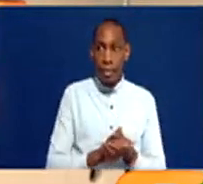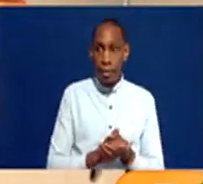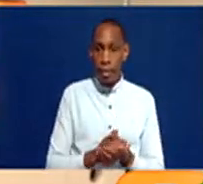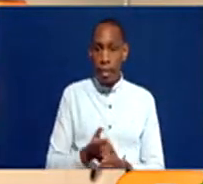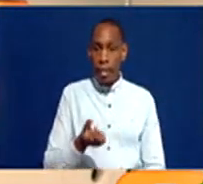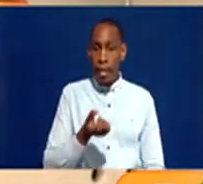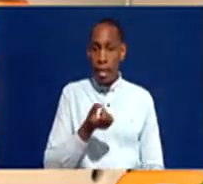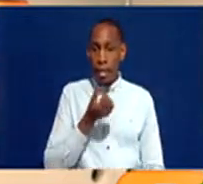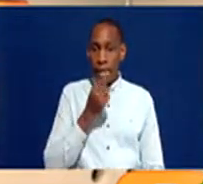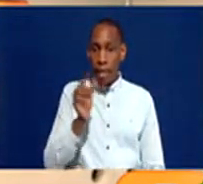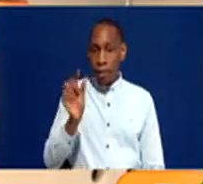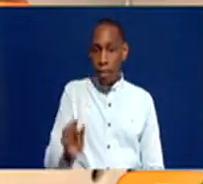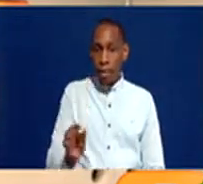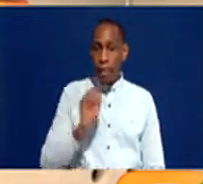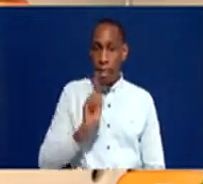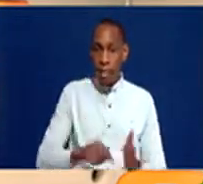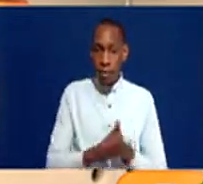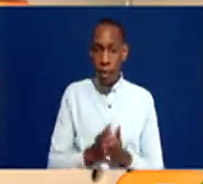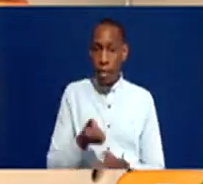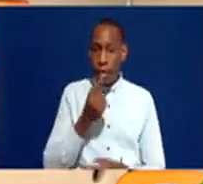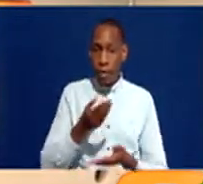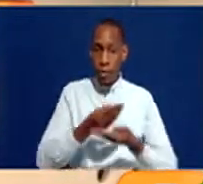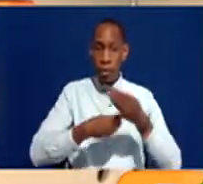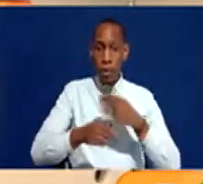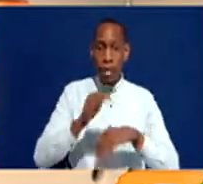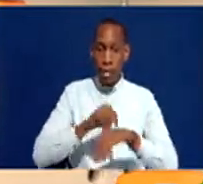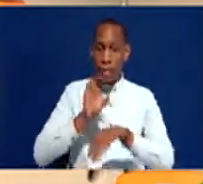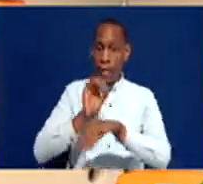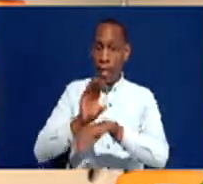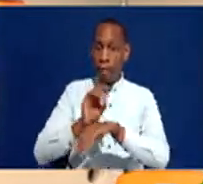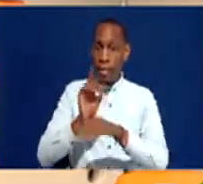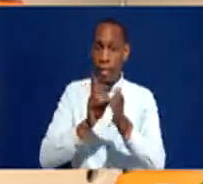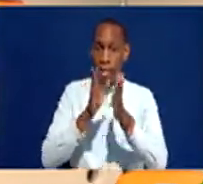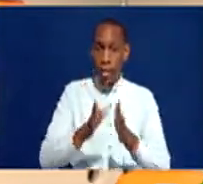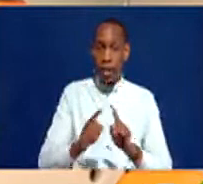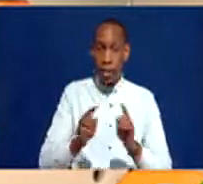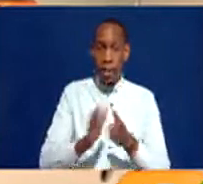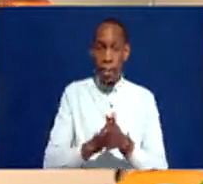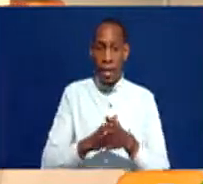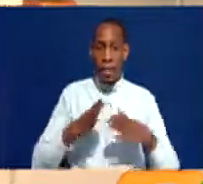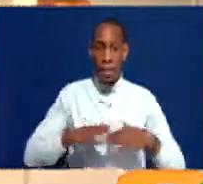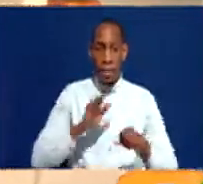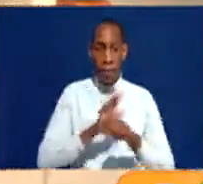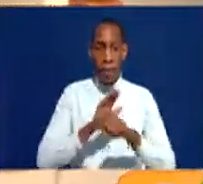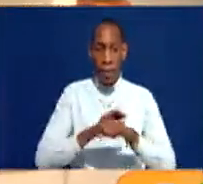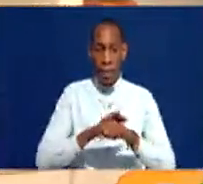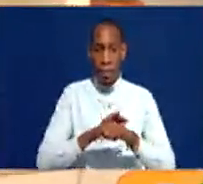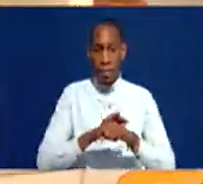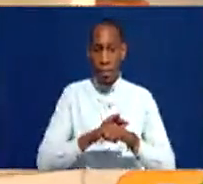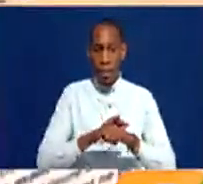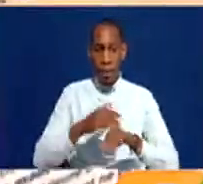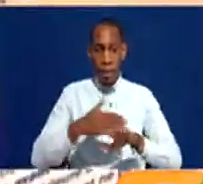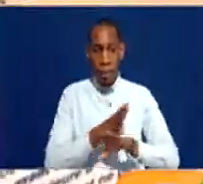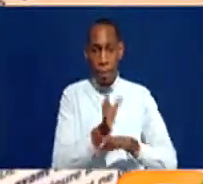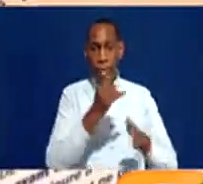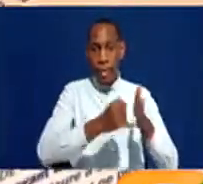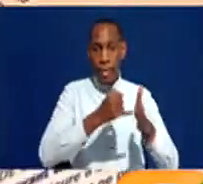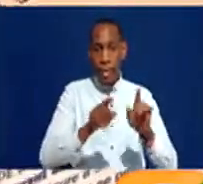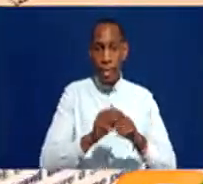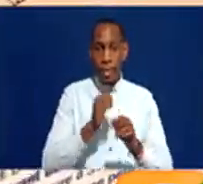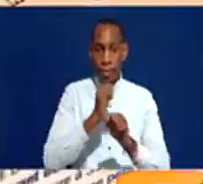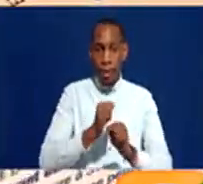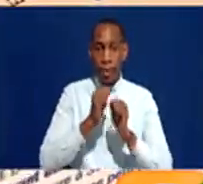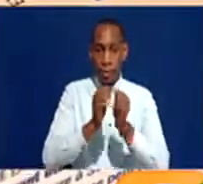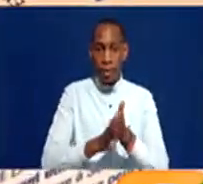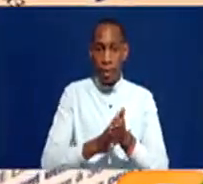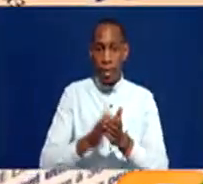say the Zolpidem drug should only be sold on prescription, but many rogue elements have infiltrated the industry and colluded with the